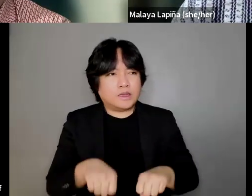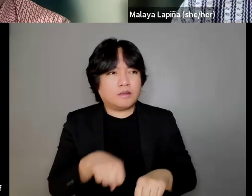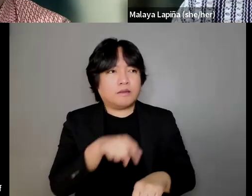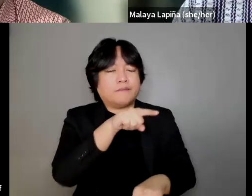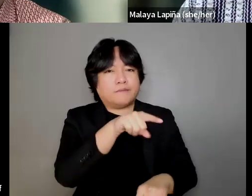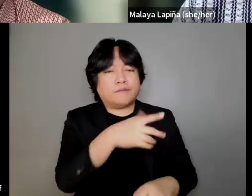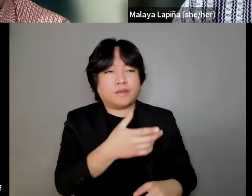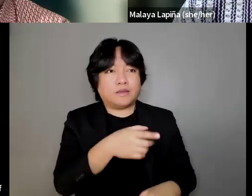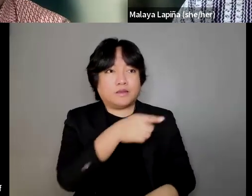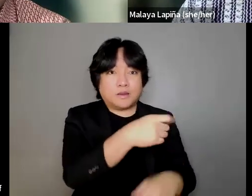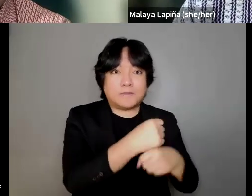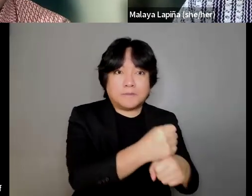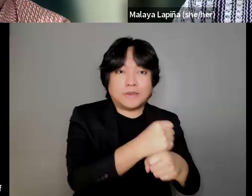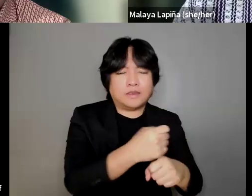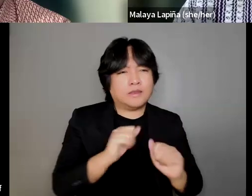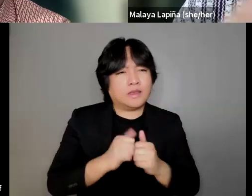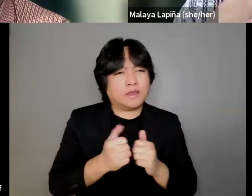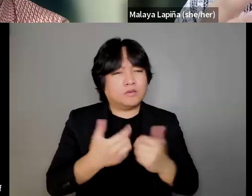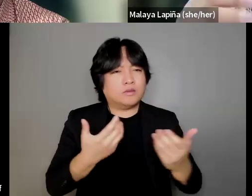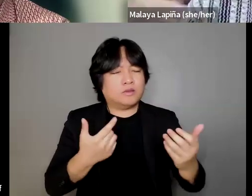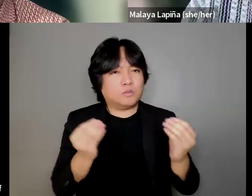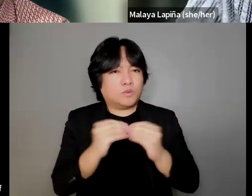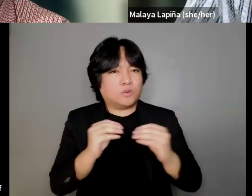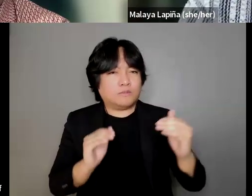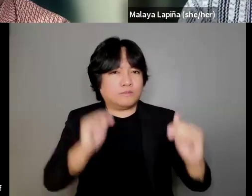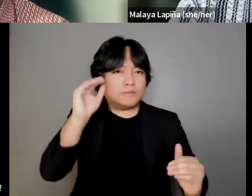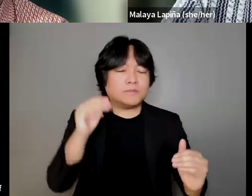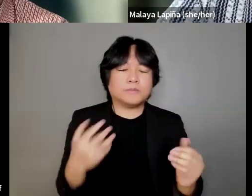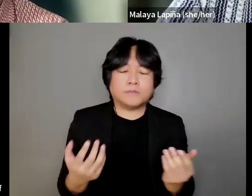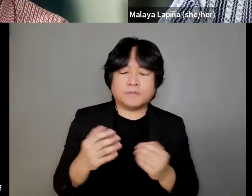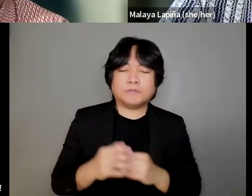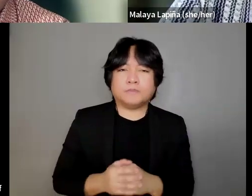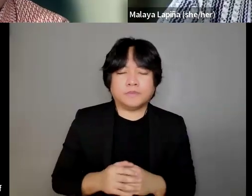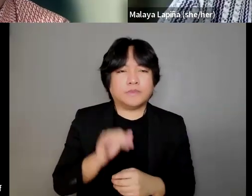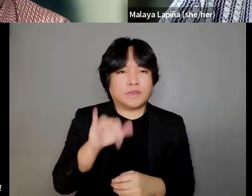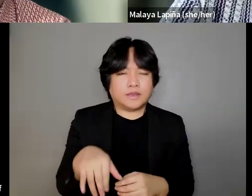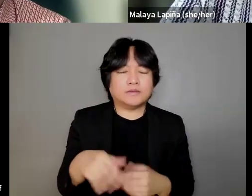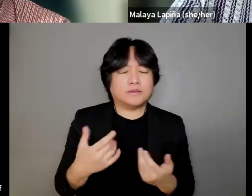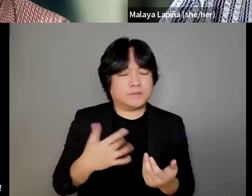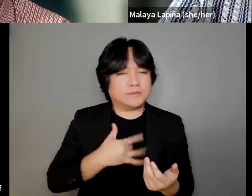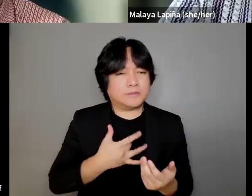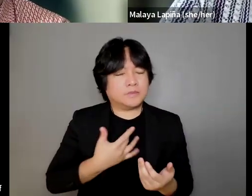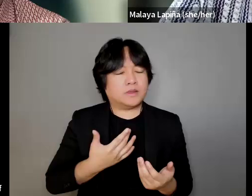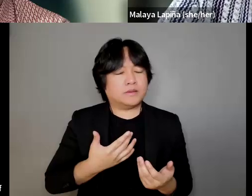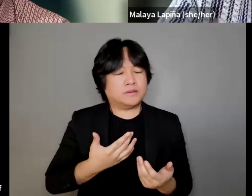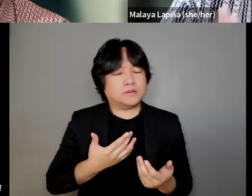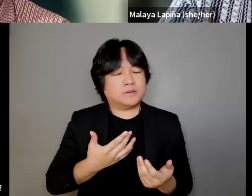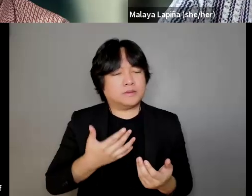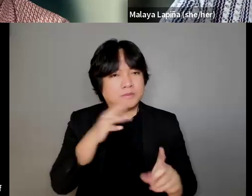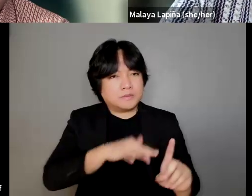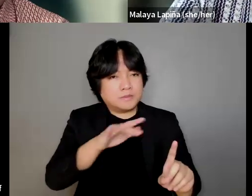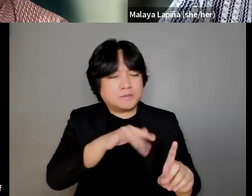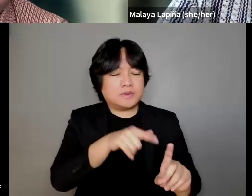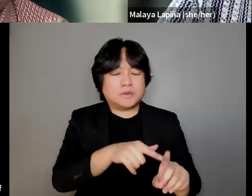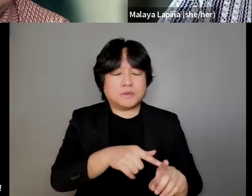thing? So yun, so I think yun yung parang factor no, na una kong napapansin no, when we talk about the